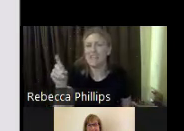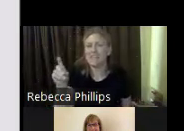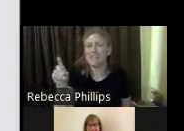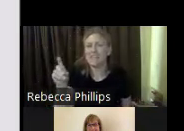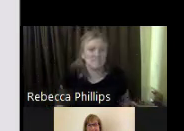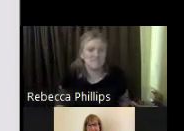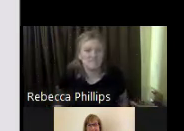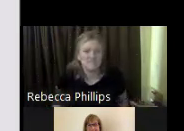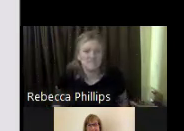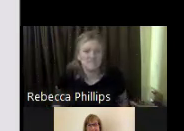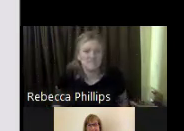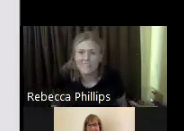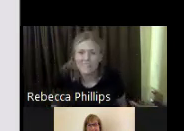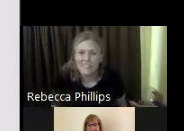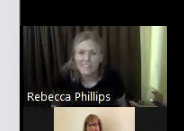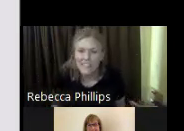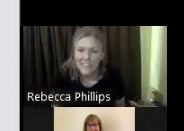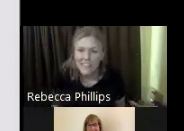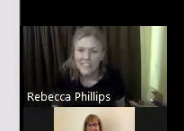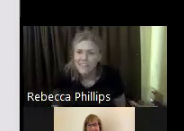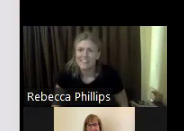anyone have any questions?